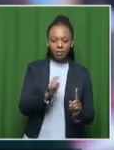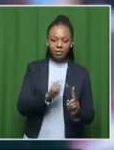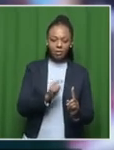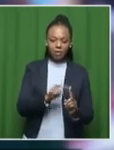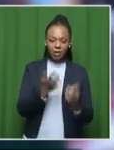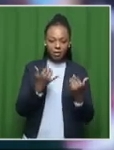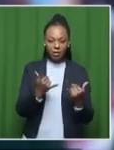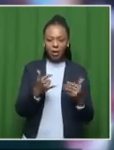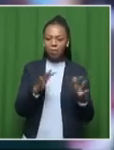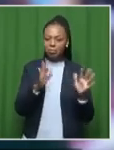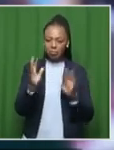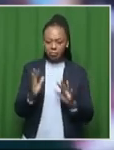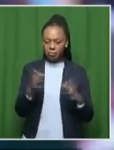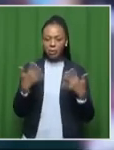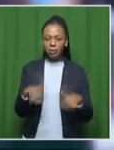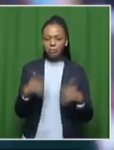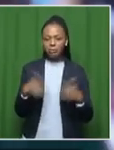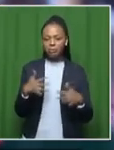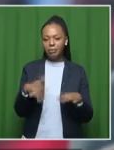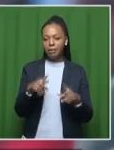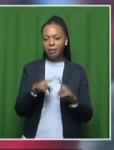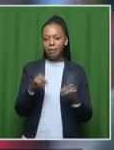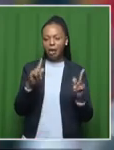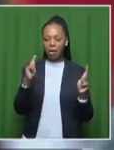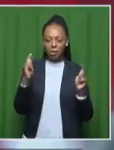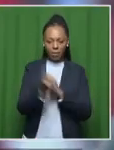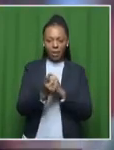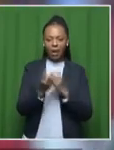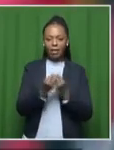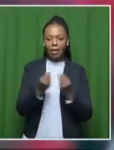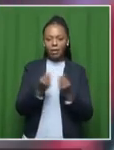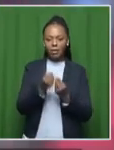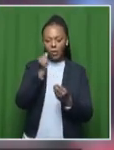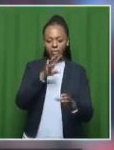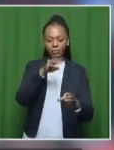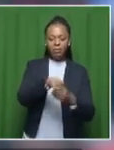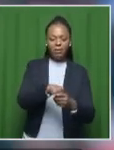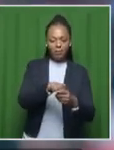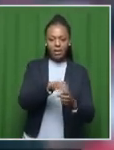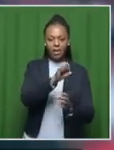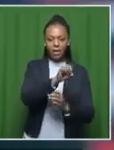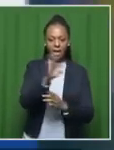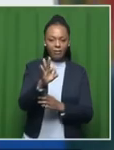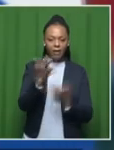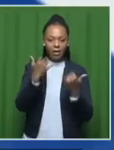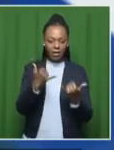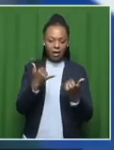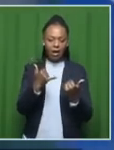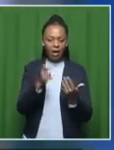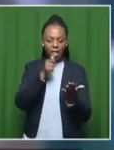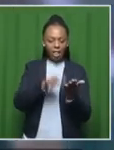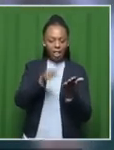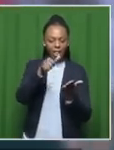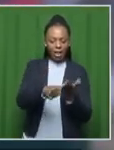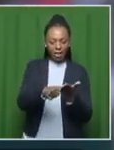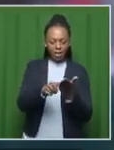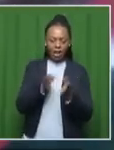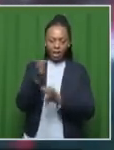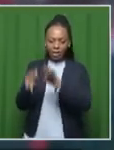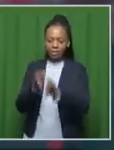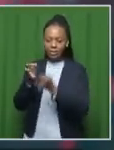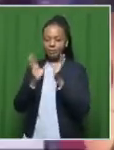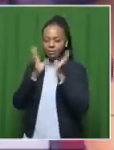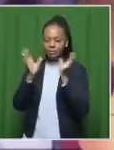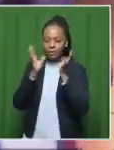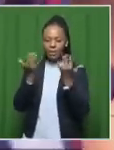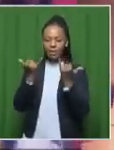Red Berets in an unexpected turn of events. He drafted a letter to party leader Julius Malema, explaining that he will